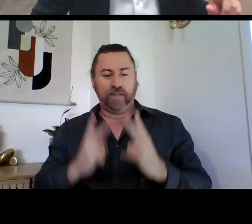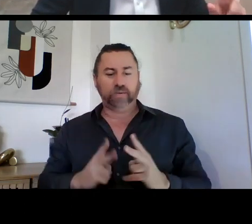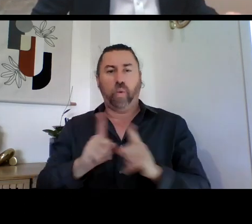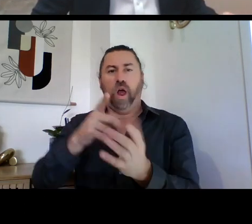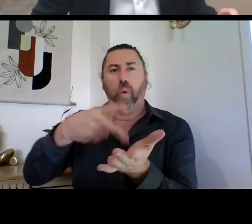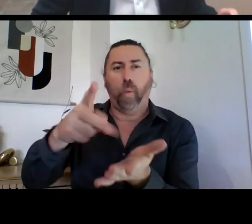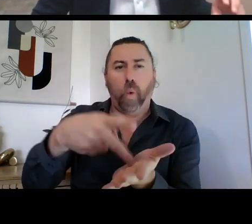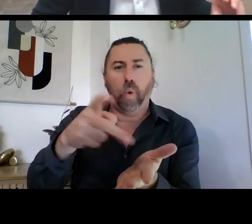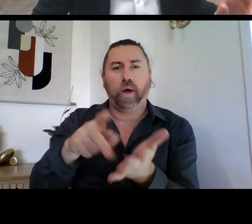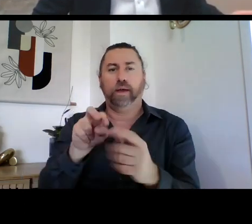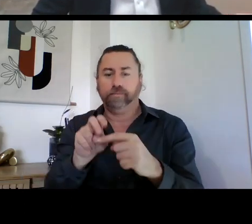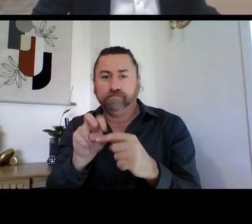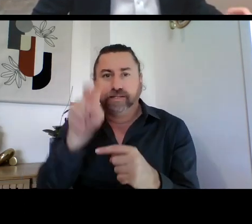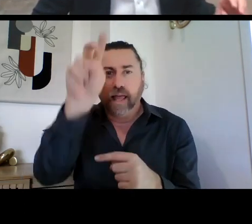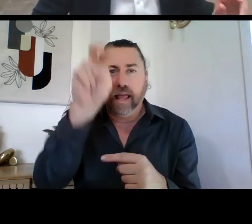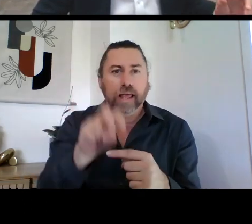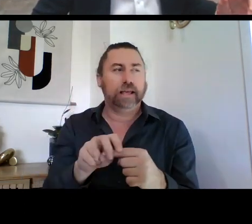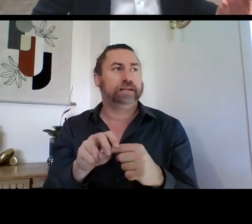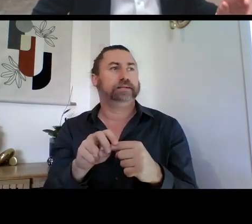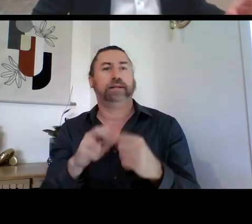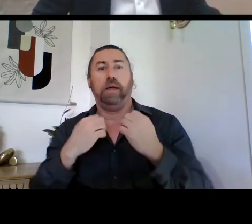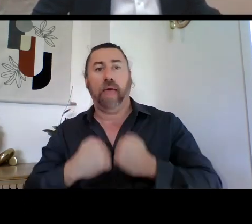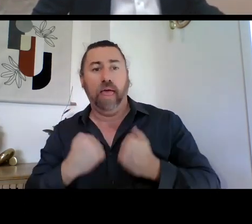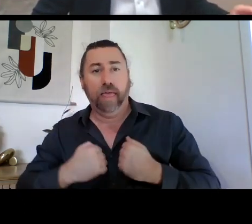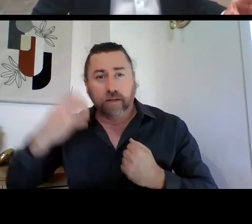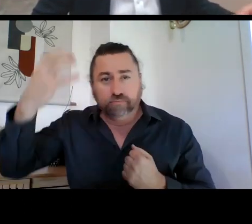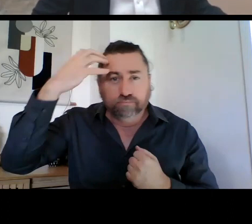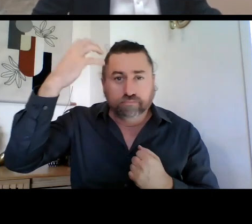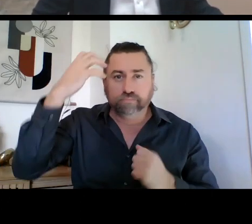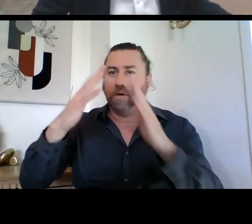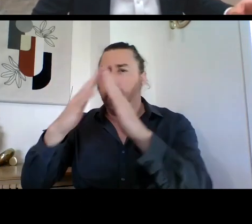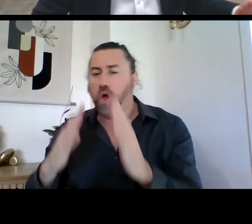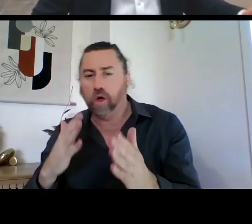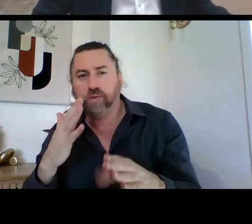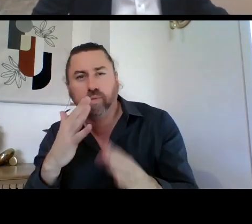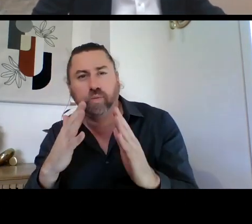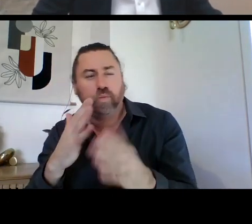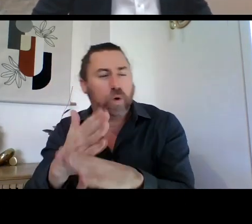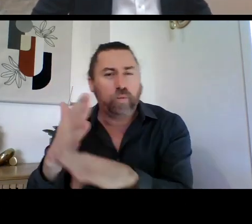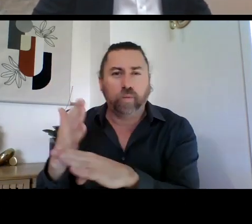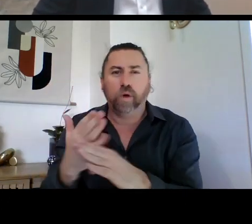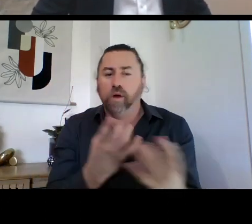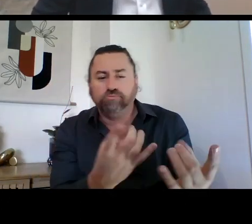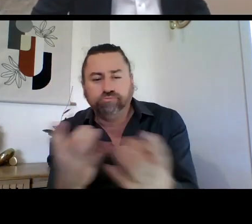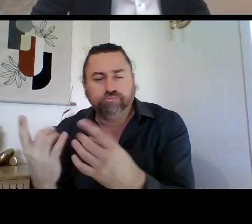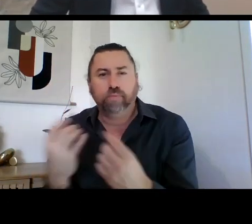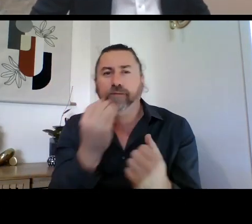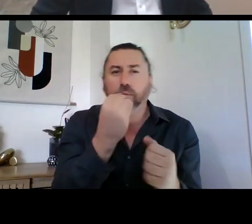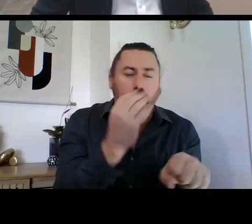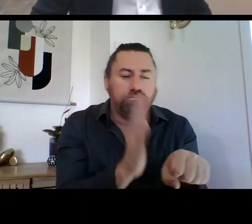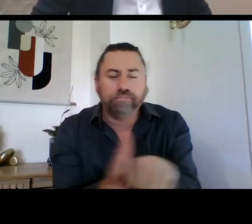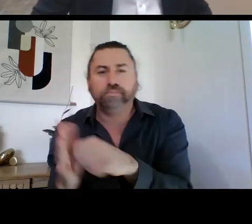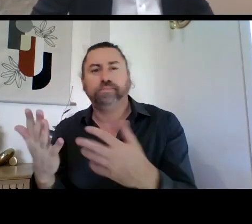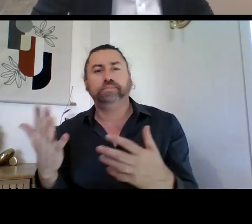like walking, climbing stairs, bathing, doing the housework, preparing meals and so on. But it also asks about